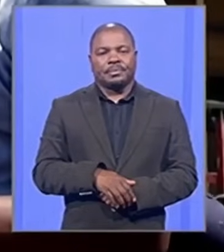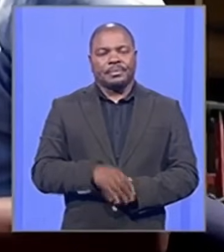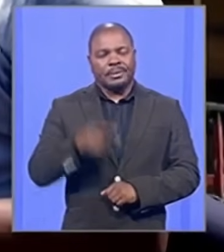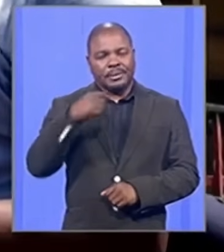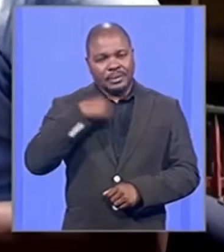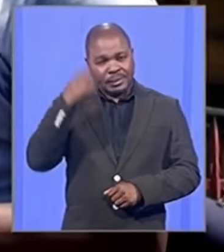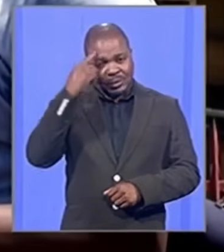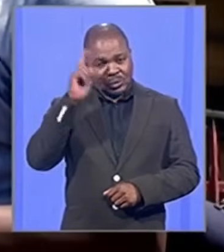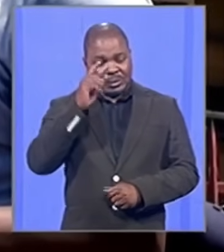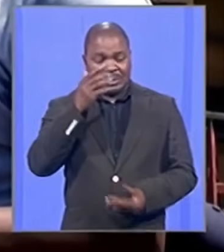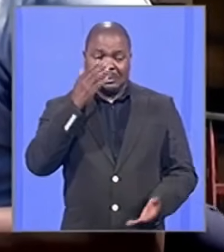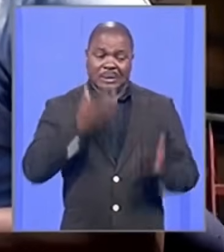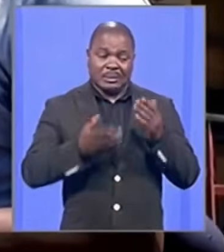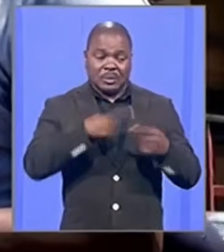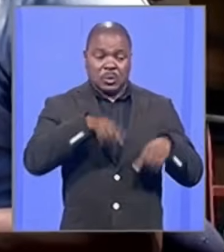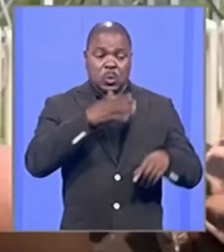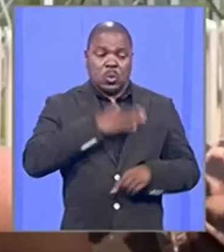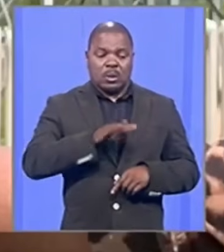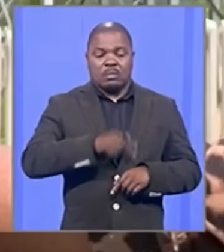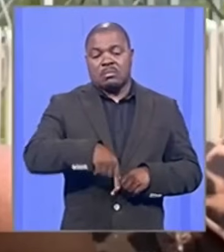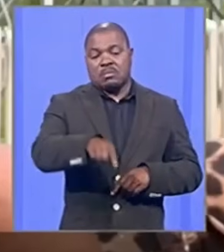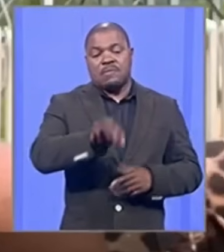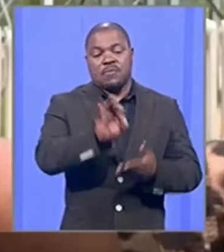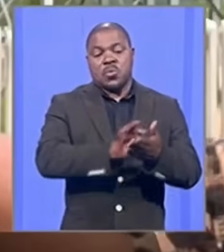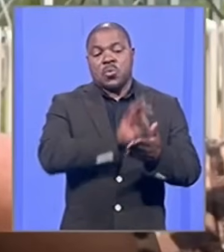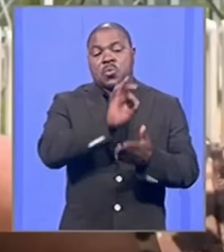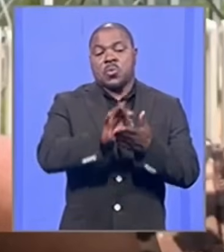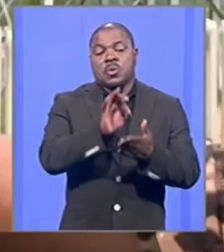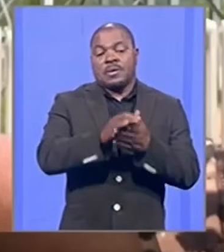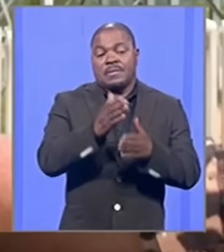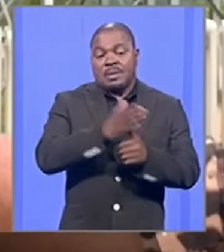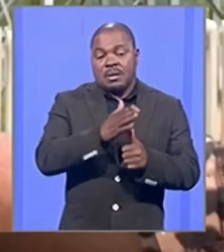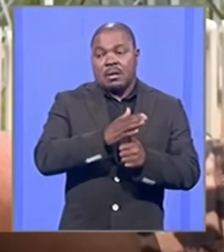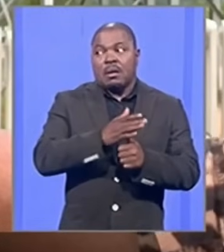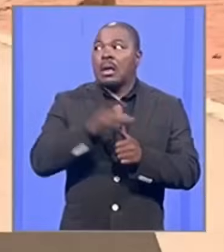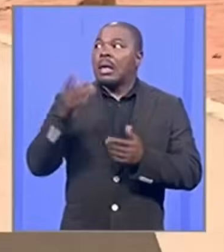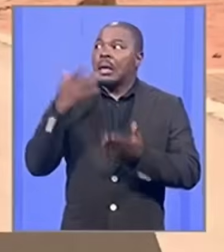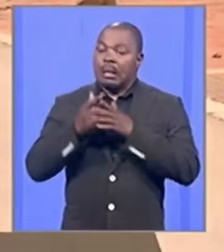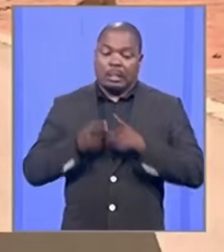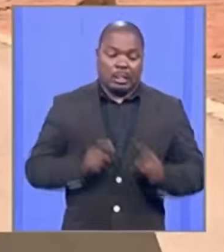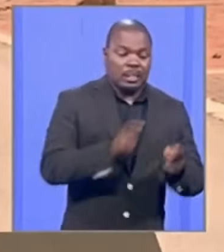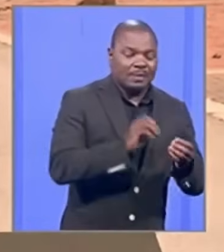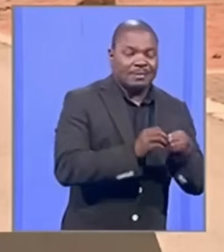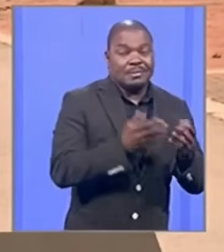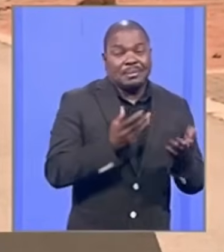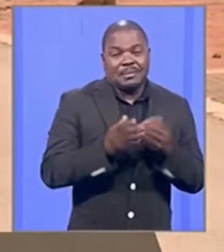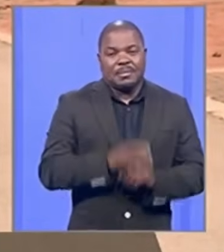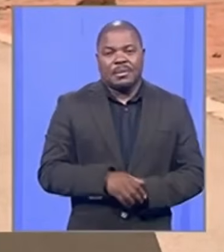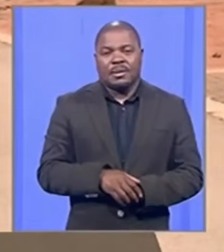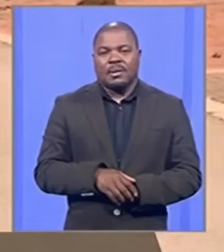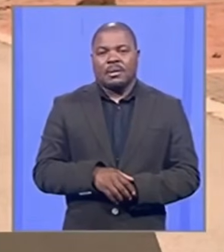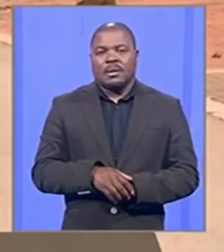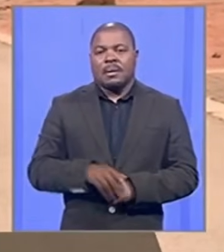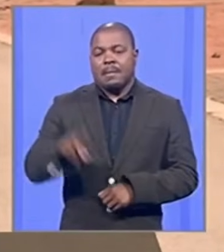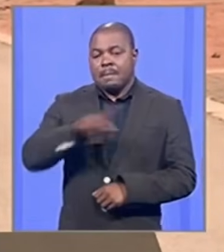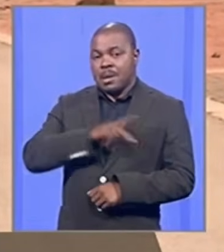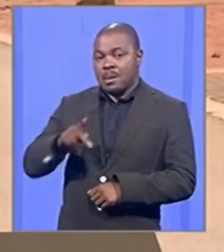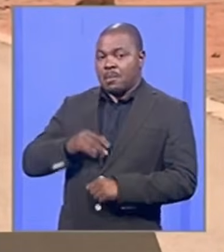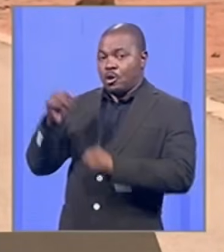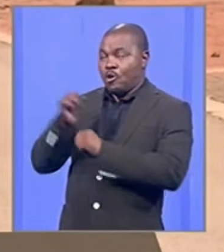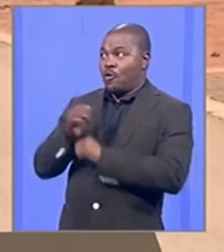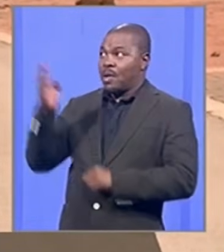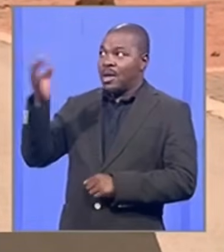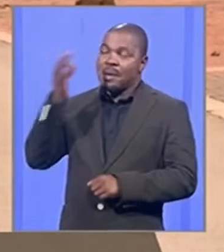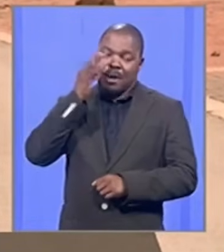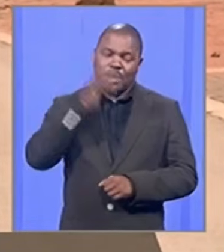gongwe ba emetse gore ditlhopho di nne teng e be le gone ba tabogang ba baakanyang sengwe le sengwe. Go sa le jalo kantoro ya tonakgolo e re ga